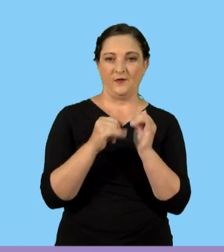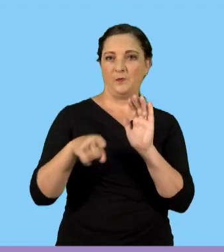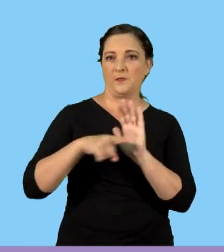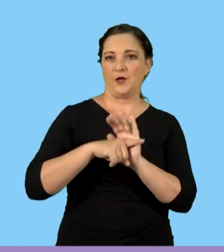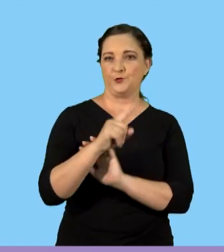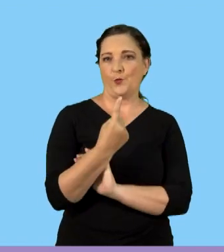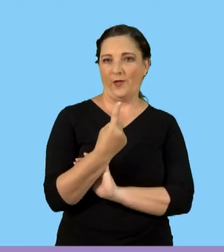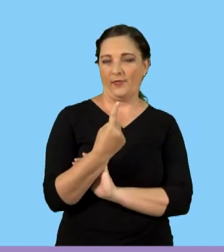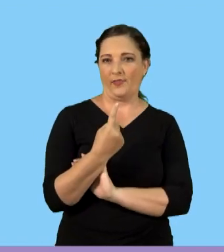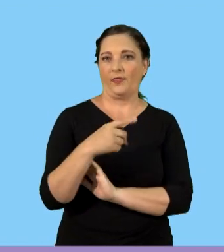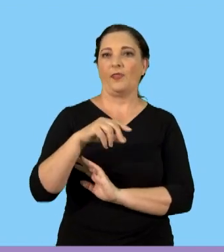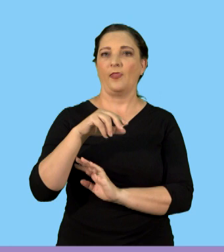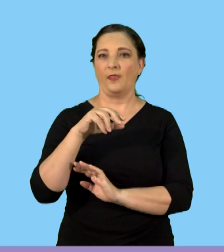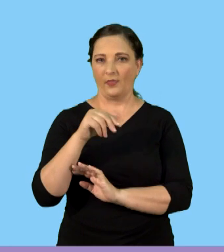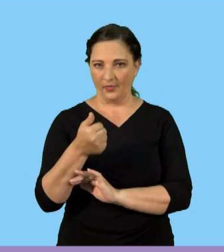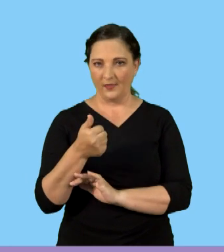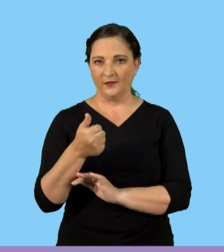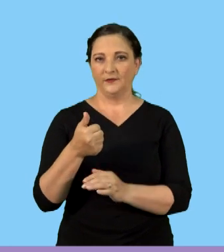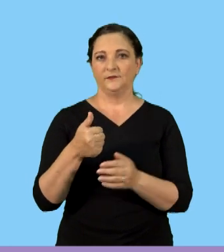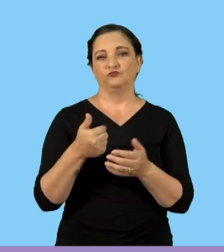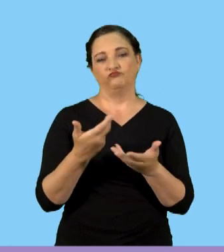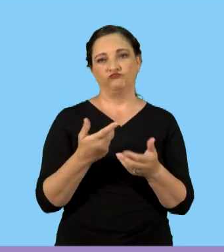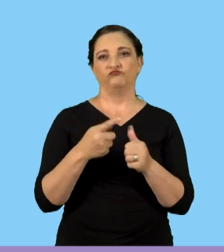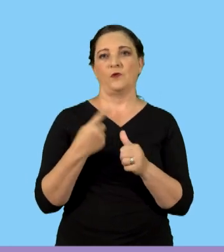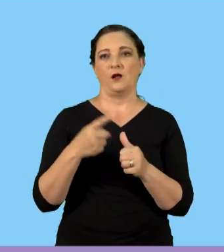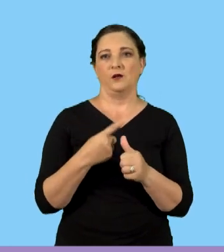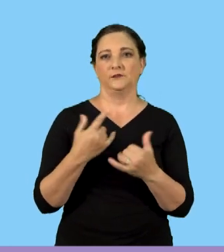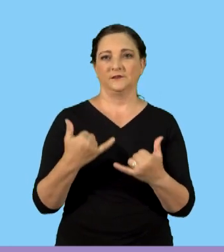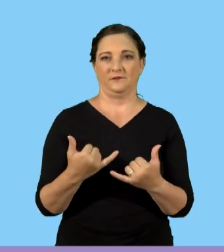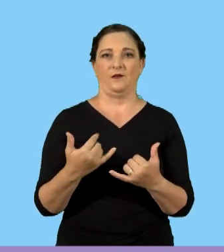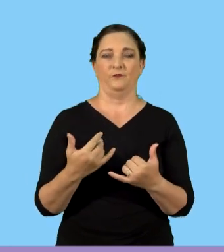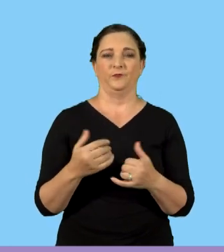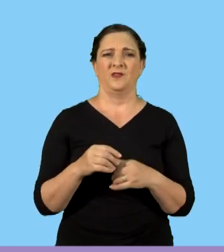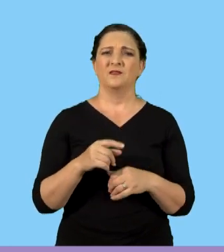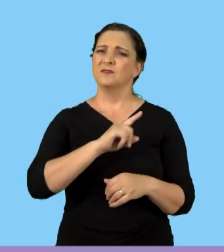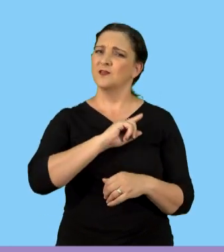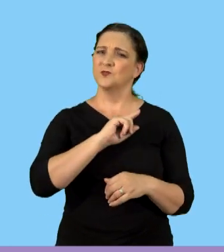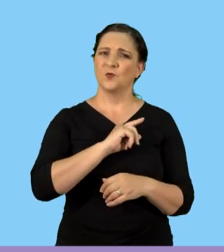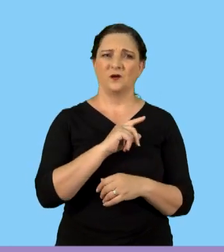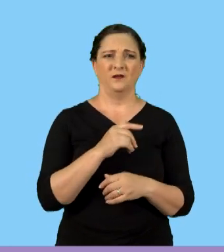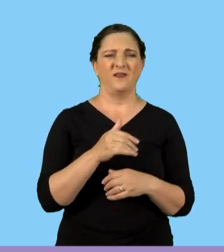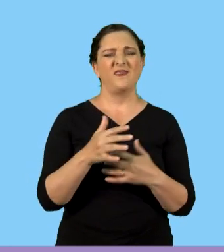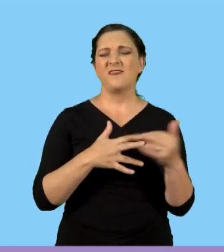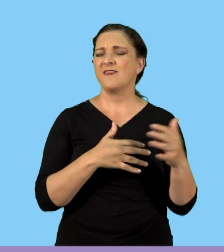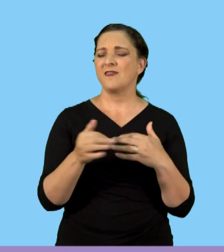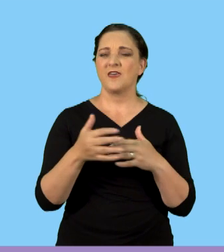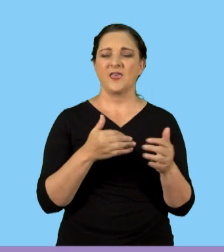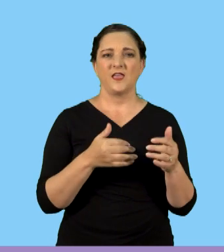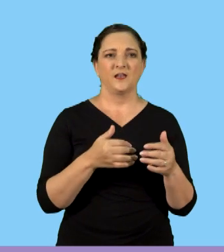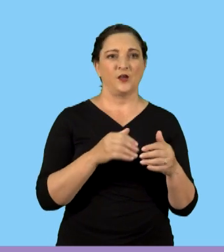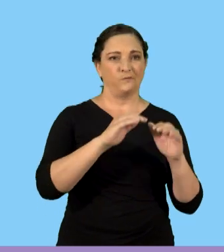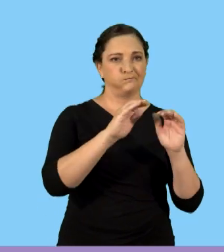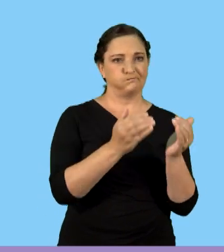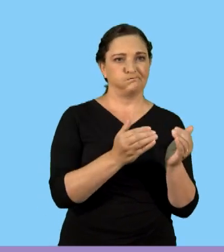subtract 1, and that would give us now the rule that we have here. So that means that for any term here, it means we would